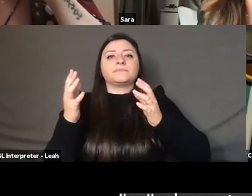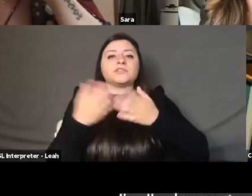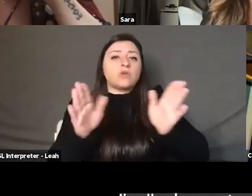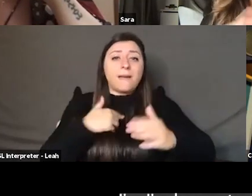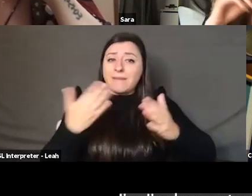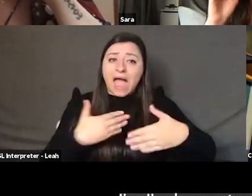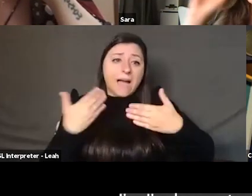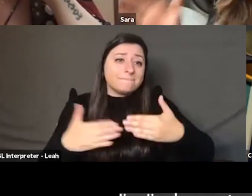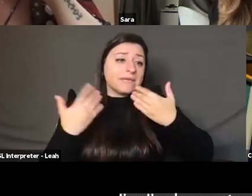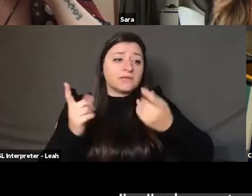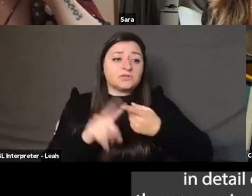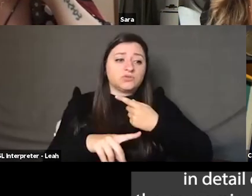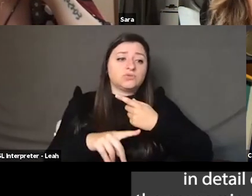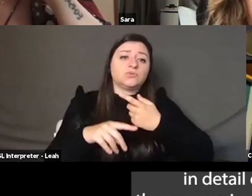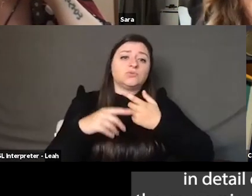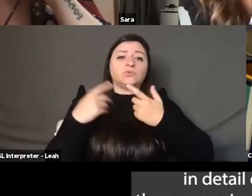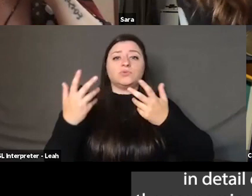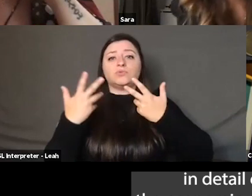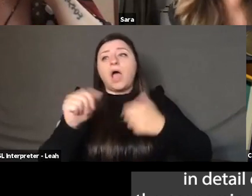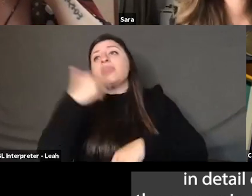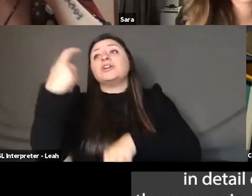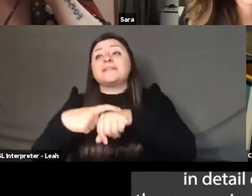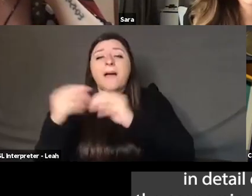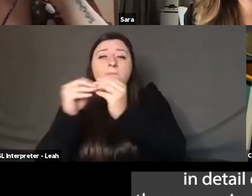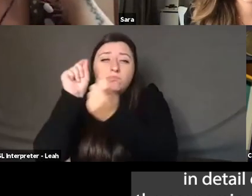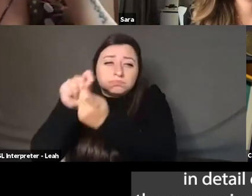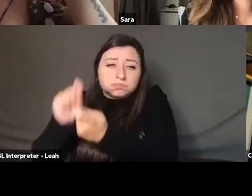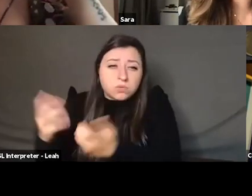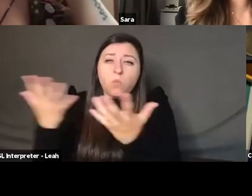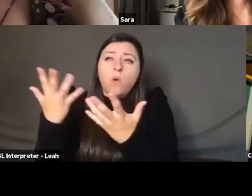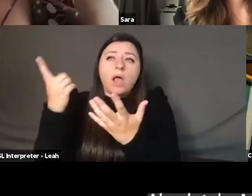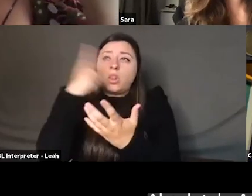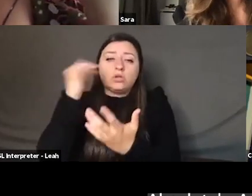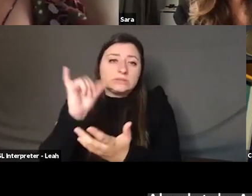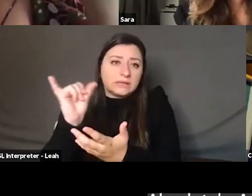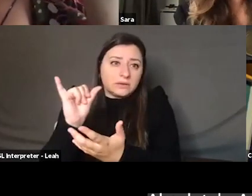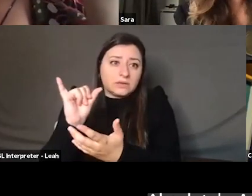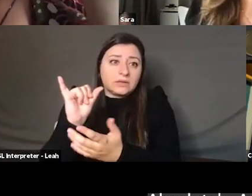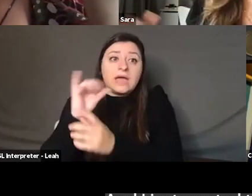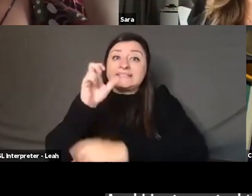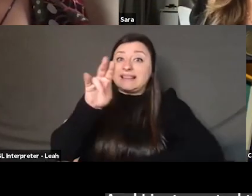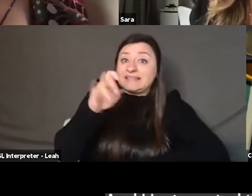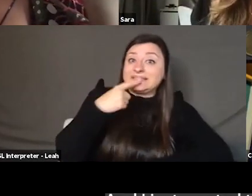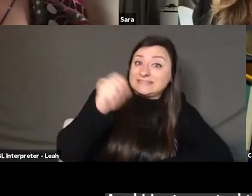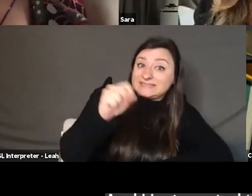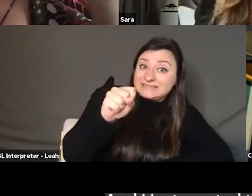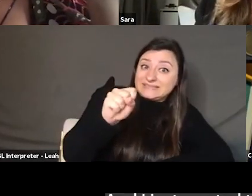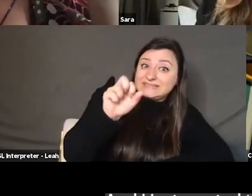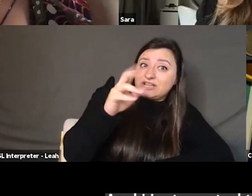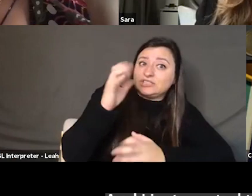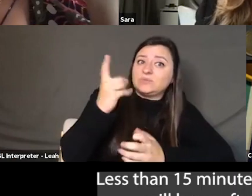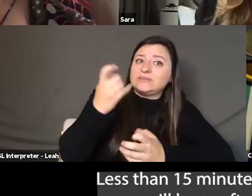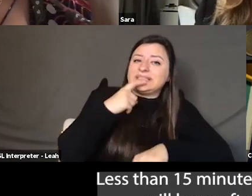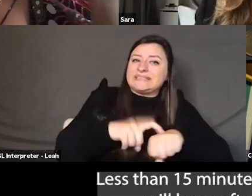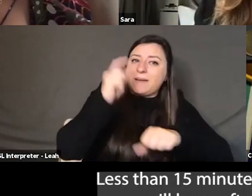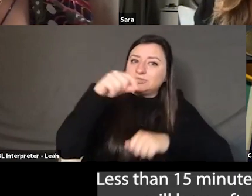to go another time in detail of what the economic plan looks like. Absolutely, another time in detail. I just want to do quick time